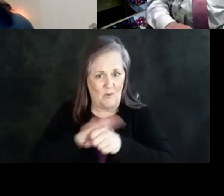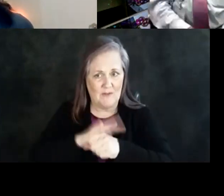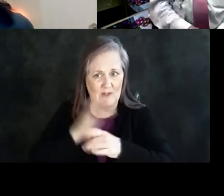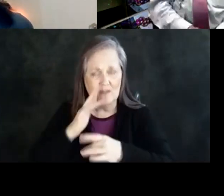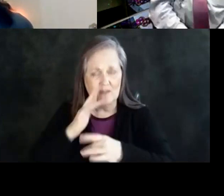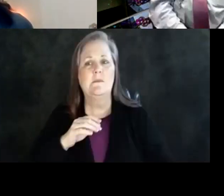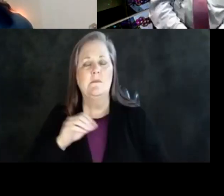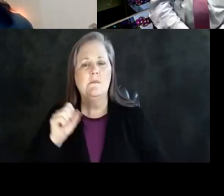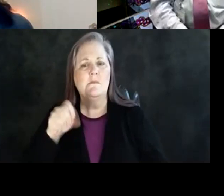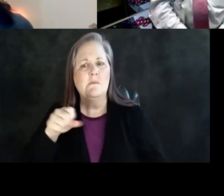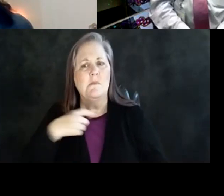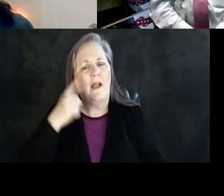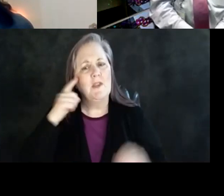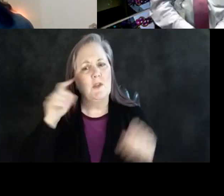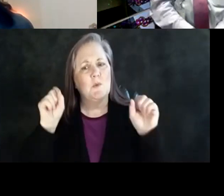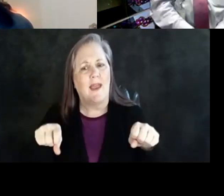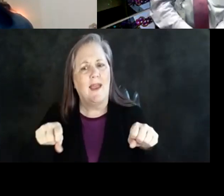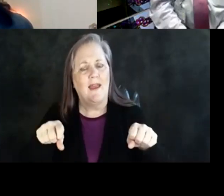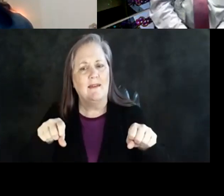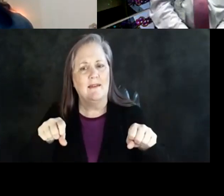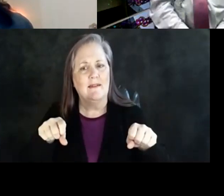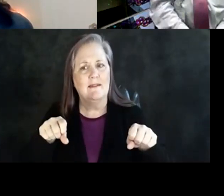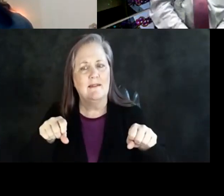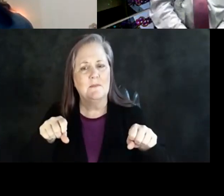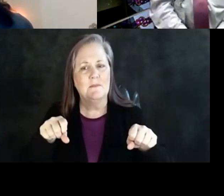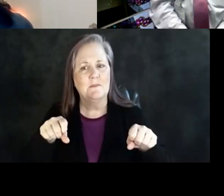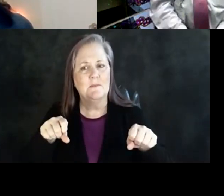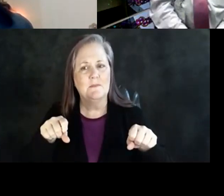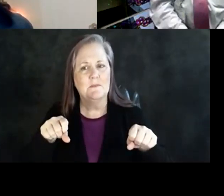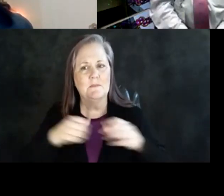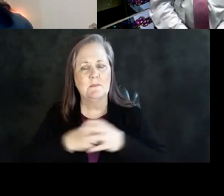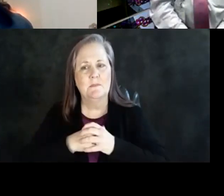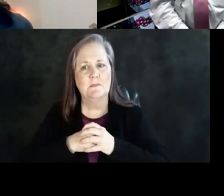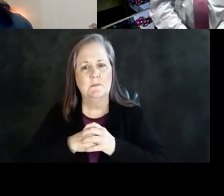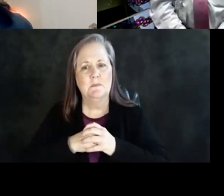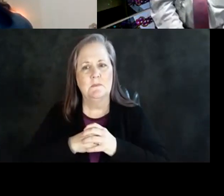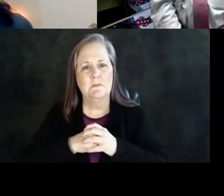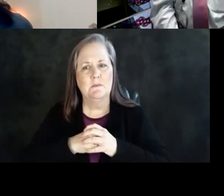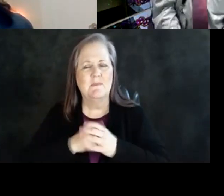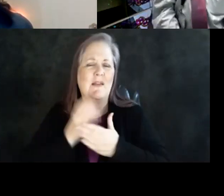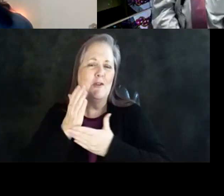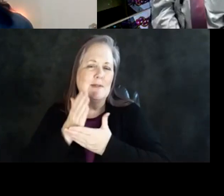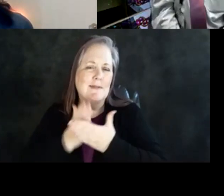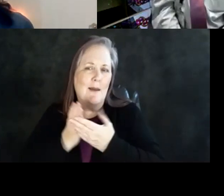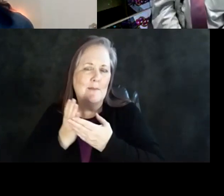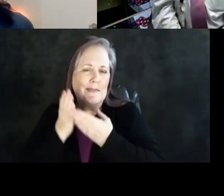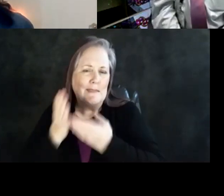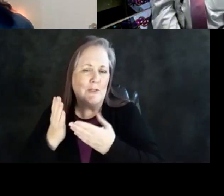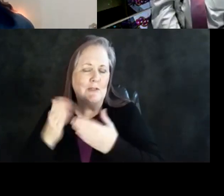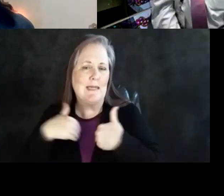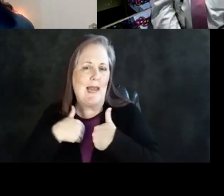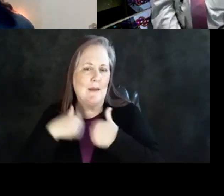Yeah, I think you can. As I mentioned, I think there at least is some suggestion in animal models